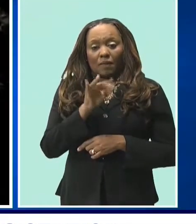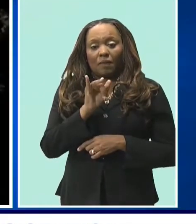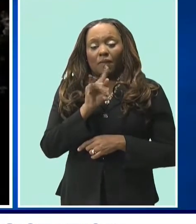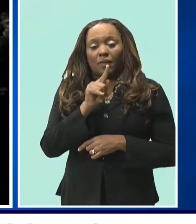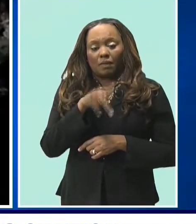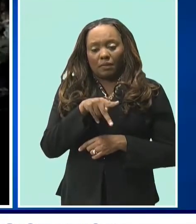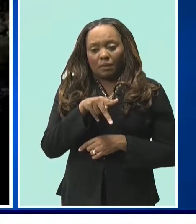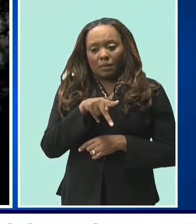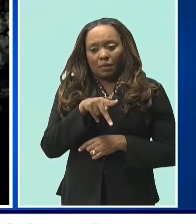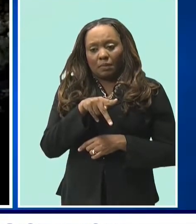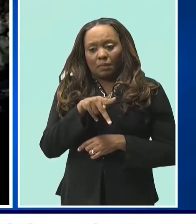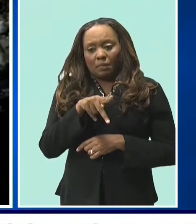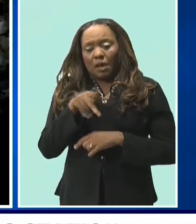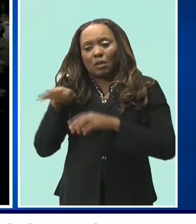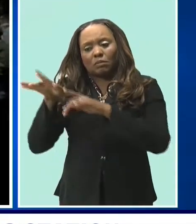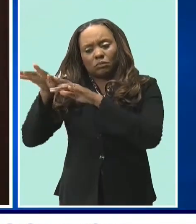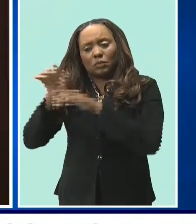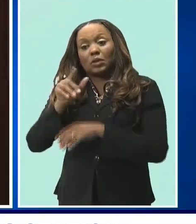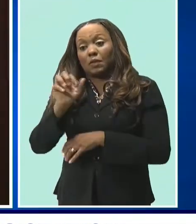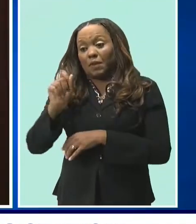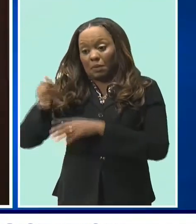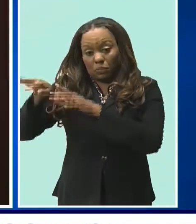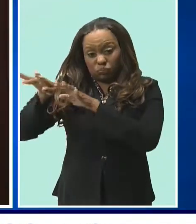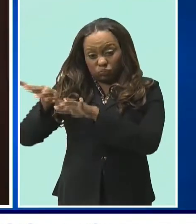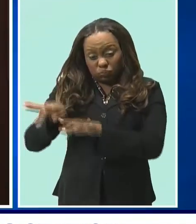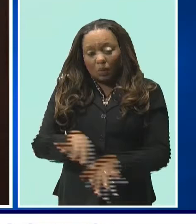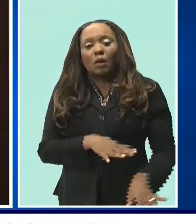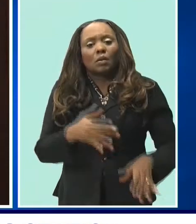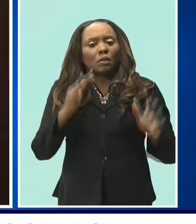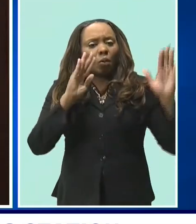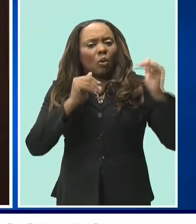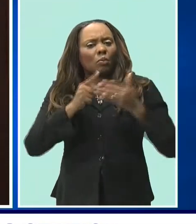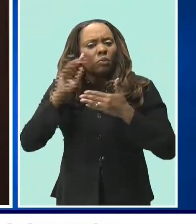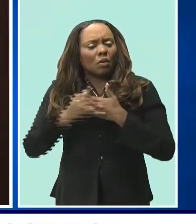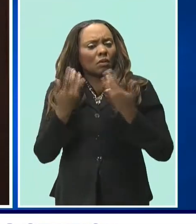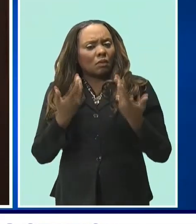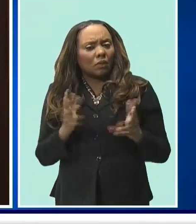to be completed by December this year. We have to put in a new